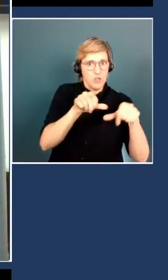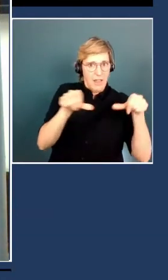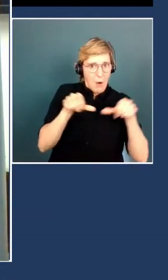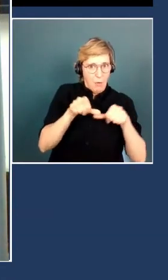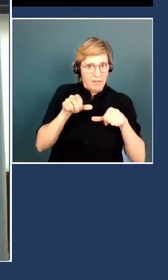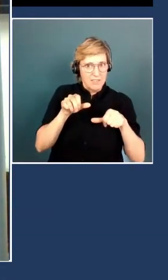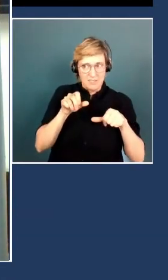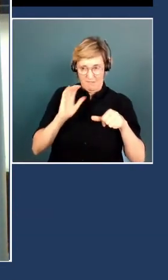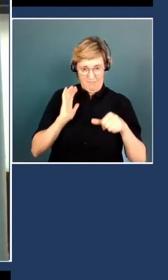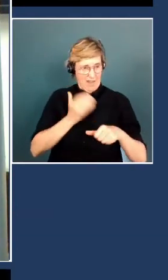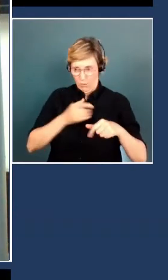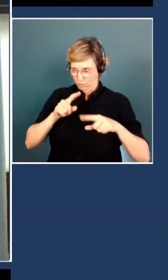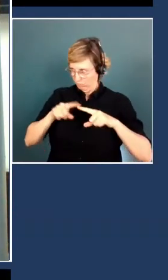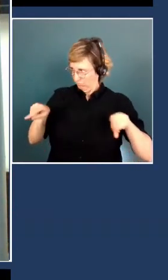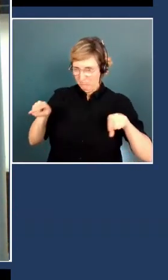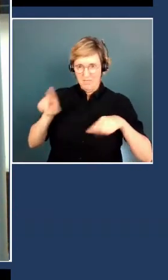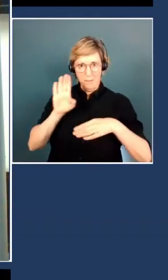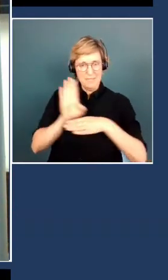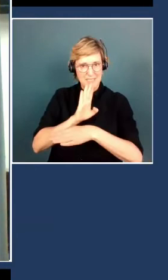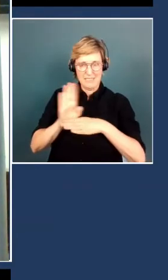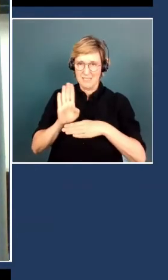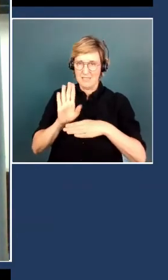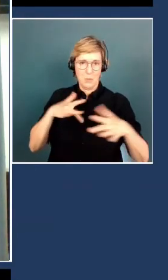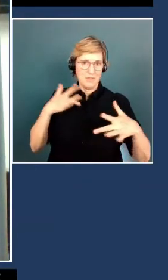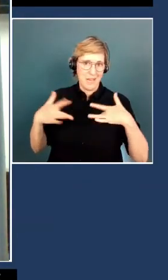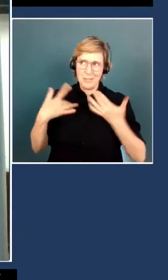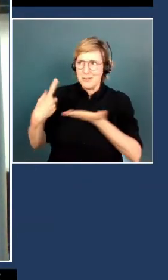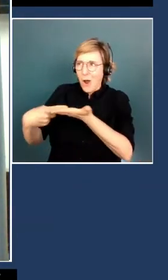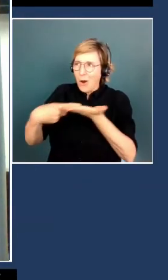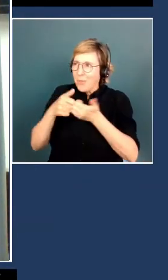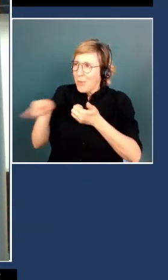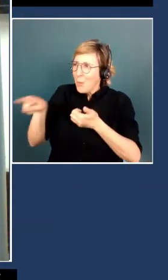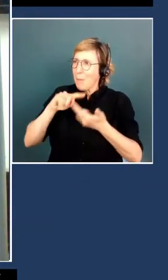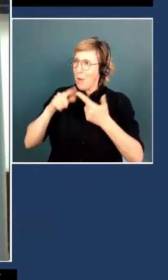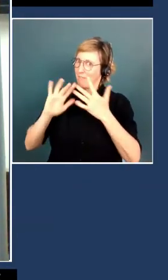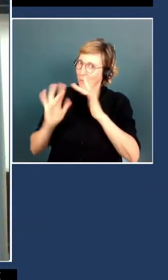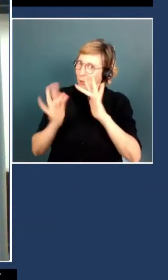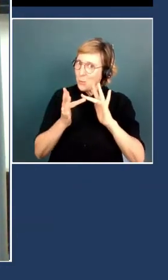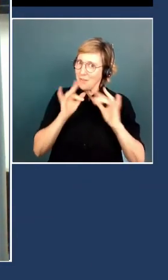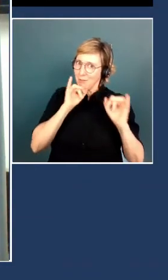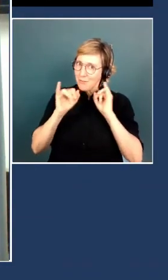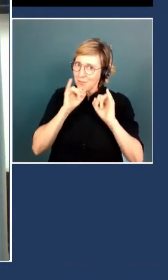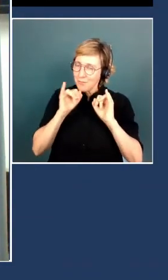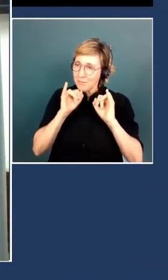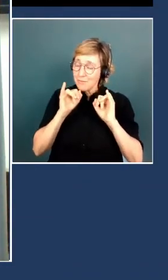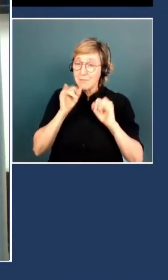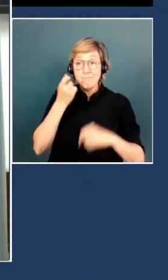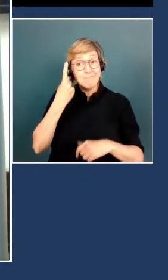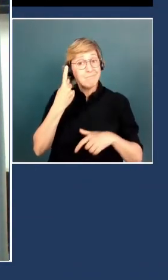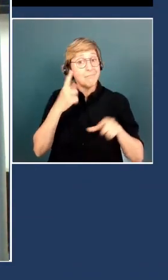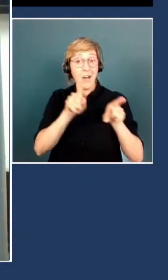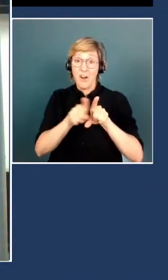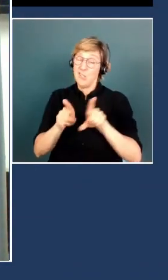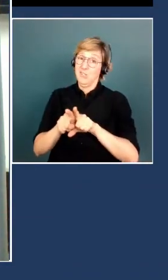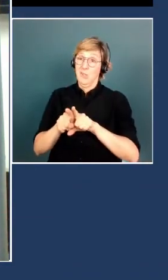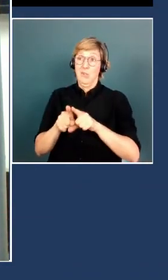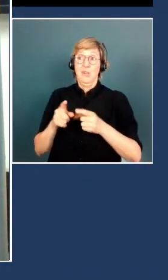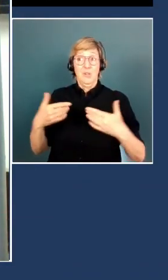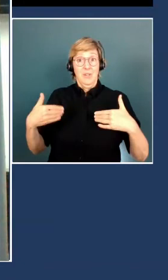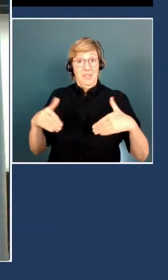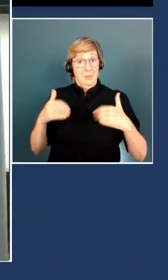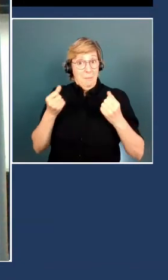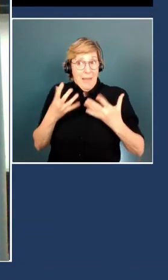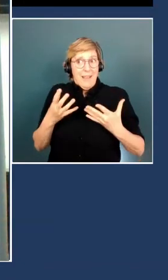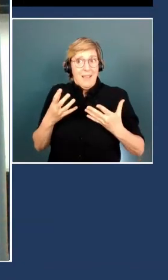very excited to, be able to talk to you guys about virtual interviewing, but also want to make it, very clear that there are, lots of different